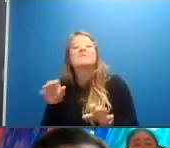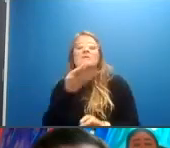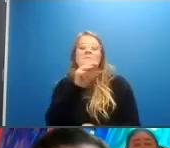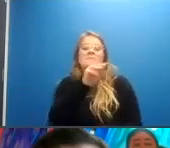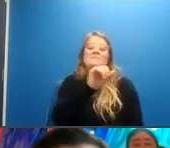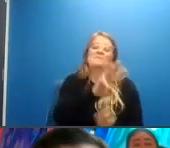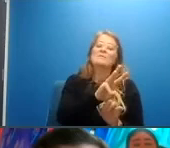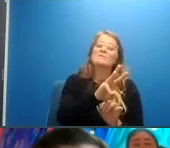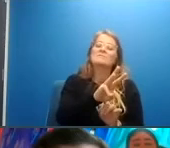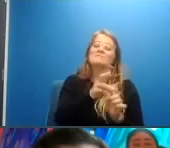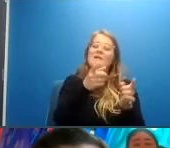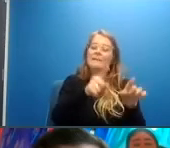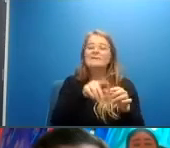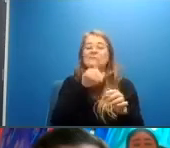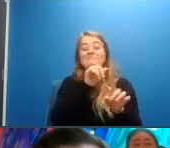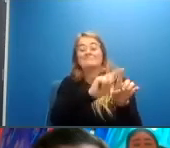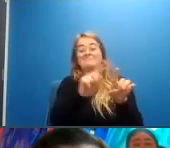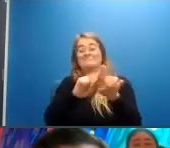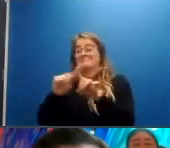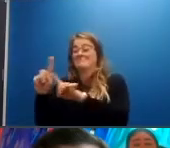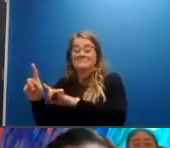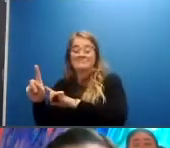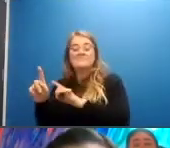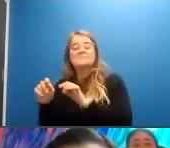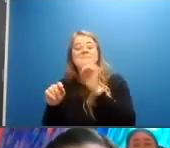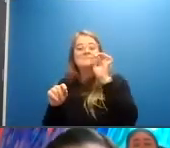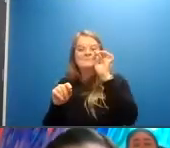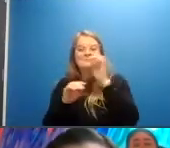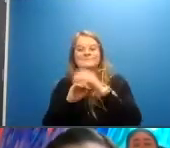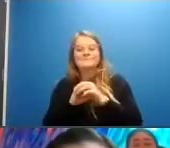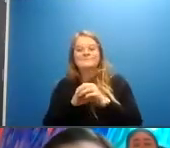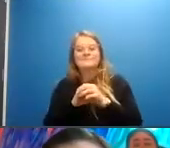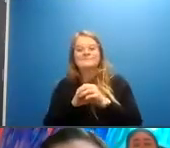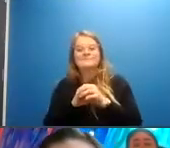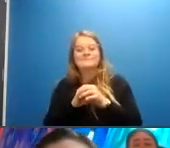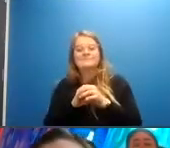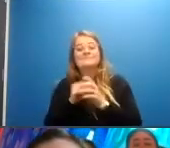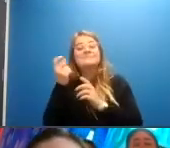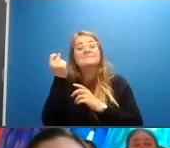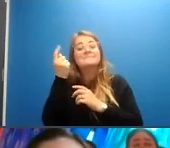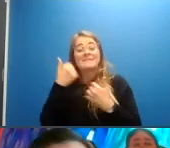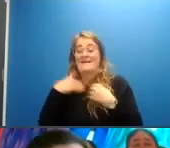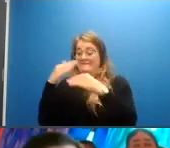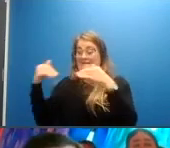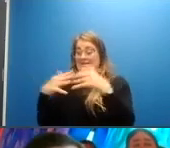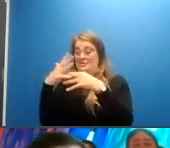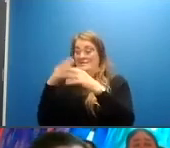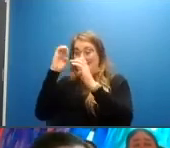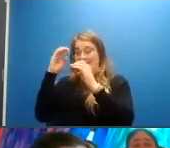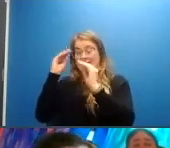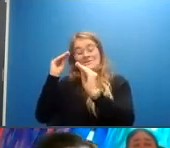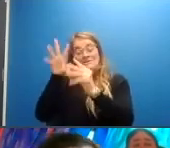crisis and all of these things. And I think that because we have Indigenous teachings